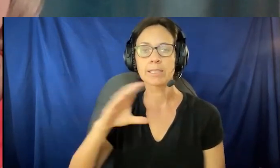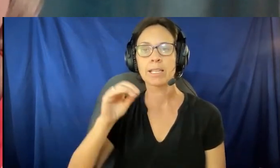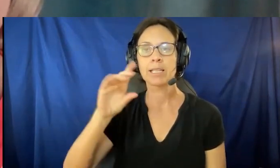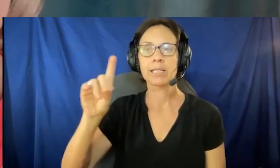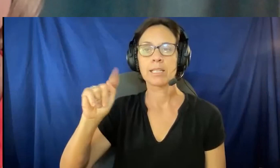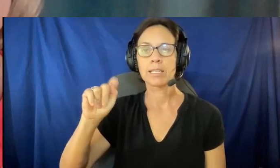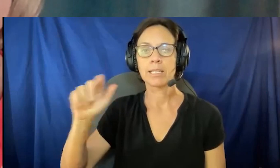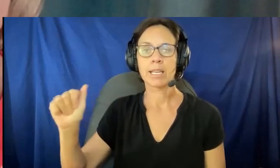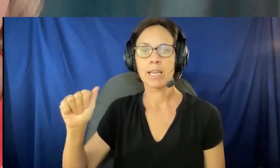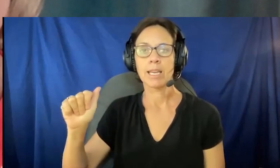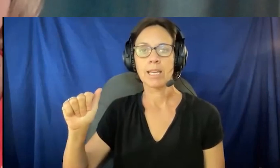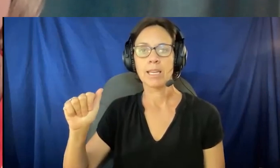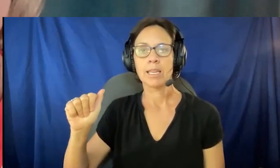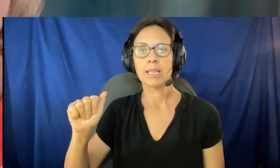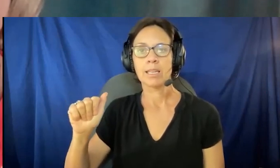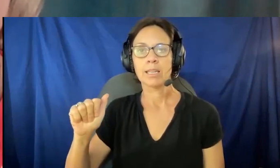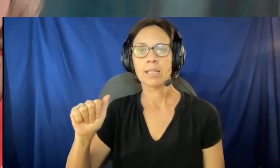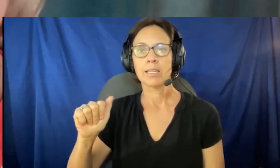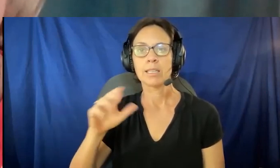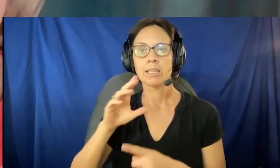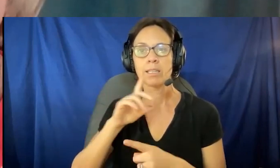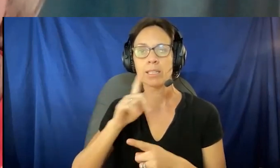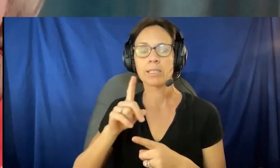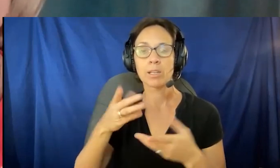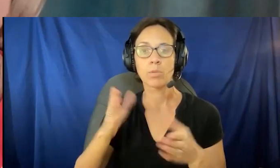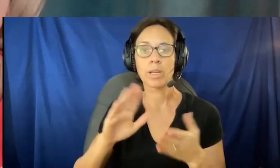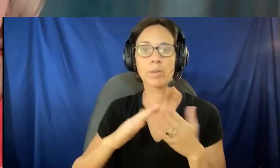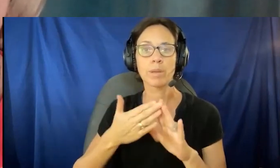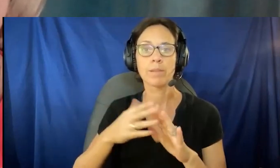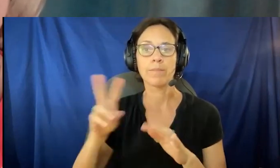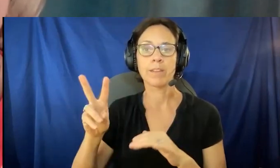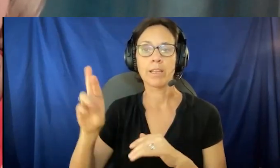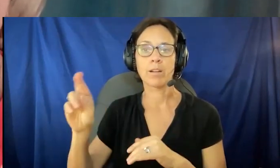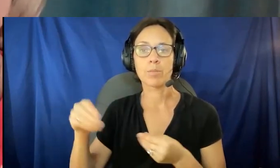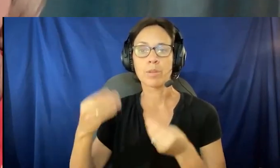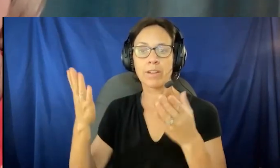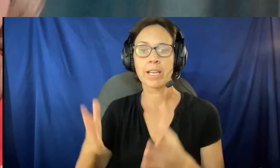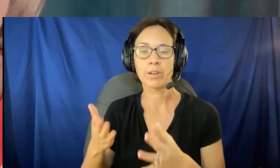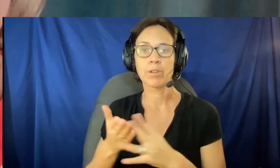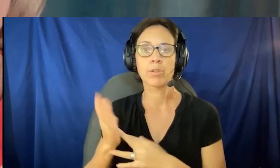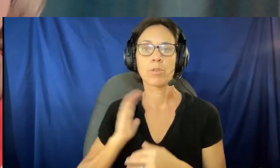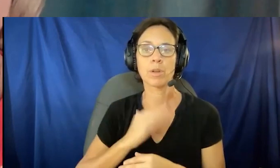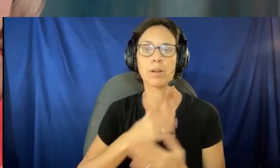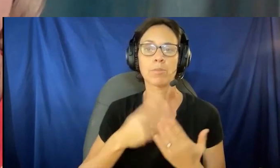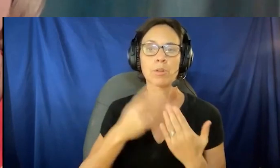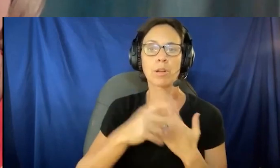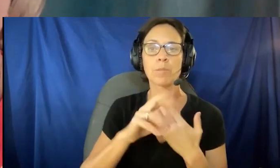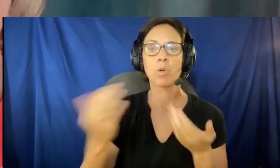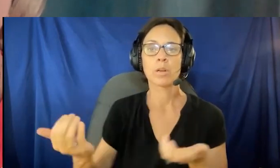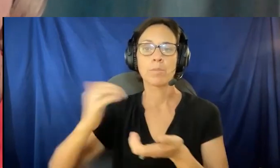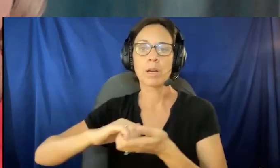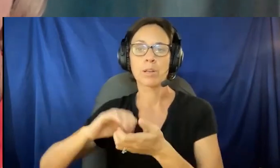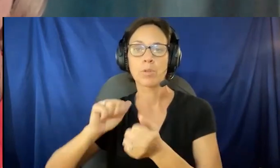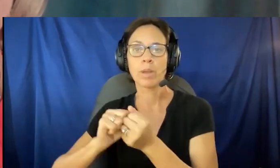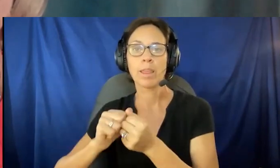adults with IDDs. Is there a way to become a Voc Rehab provider through our existing program, or to partner with an already existing